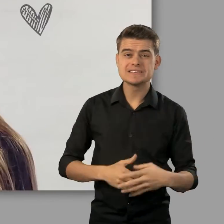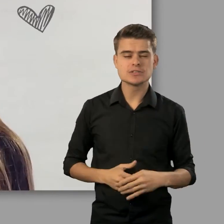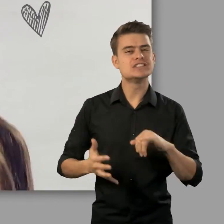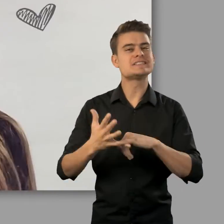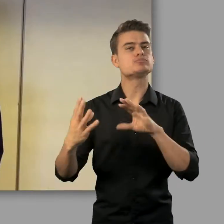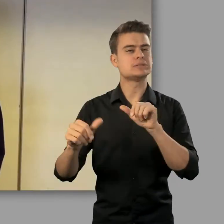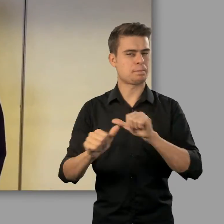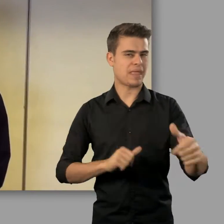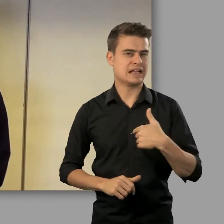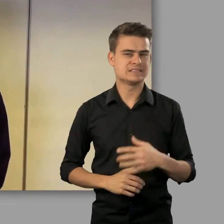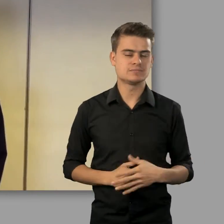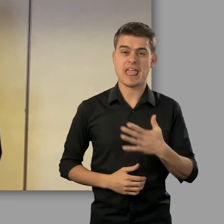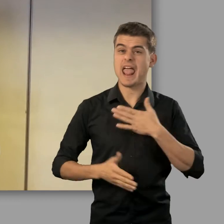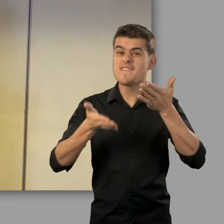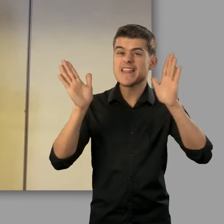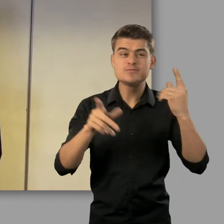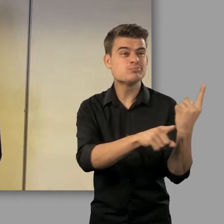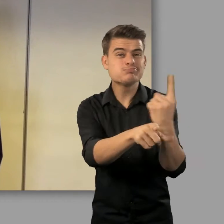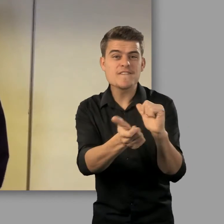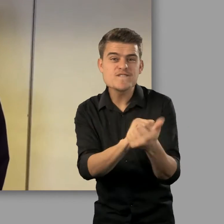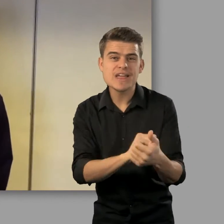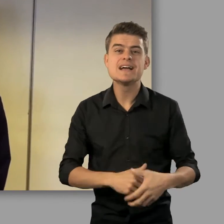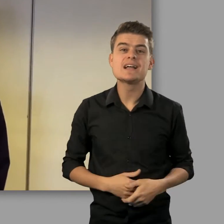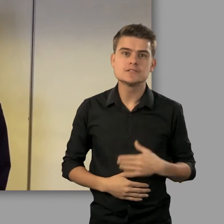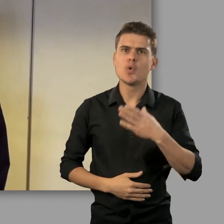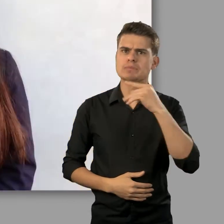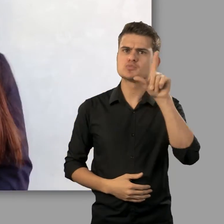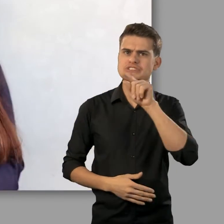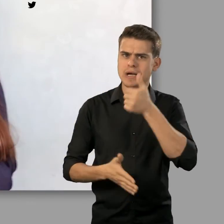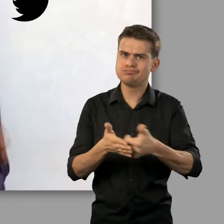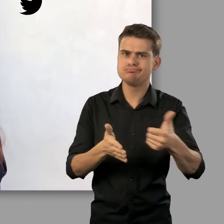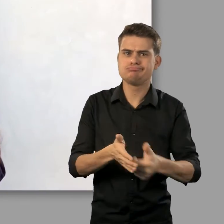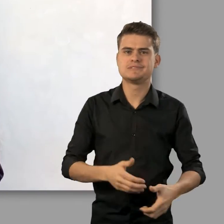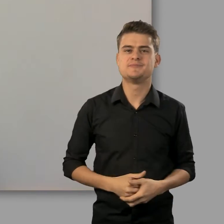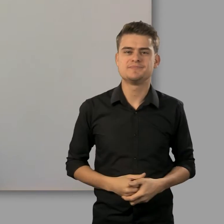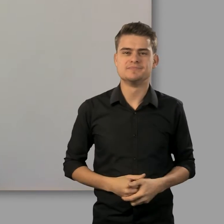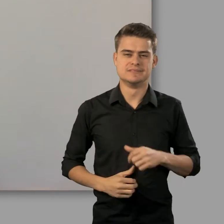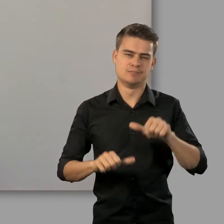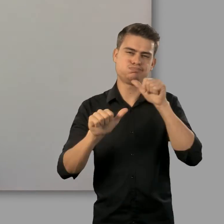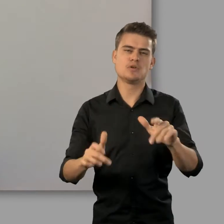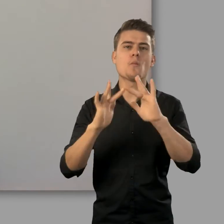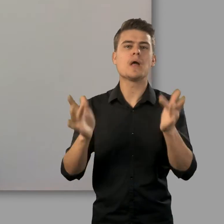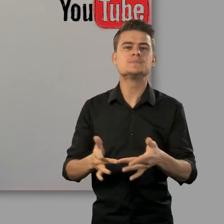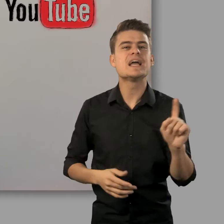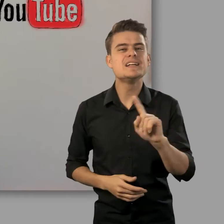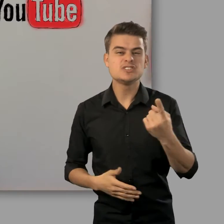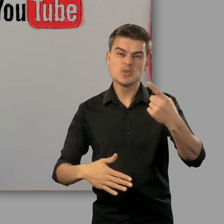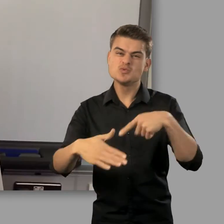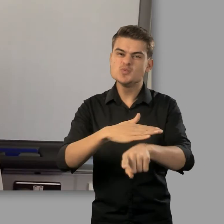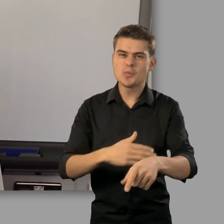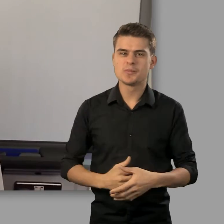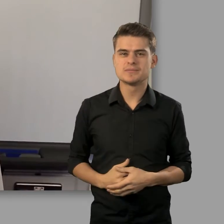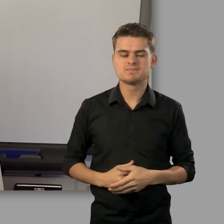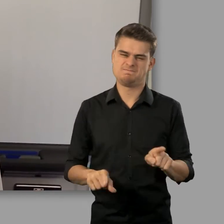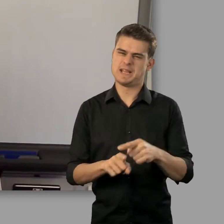Snapchat's my favorite app. I like to go on Facebook and talk to all my friends. I use Twitter a lot. My favorite website would probably be